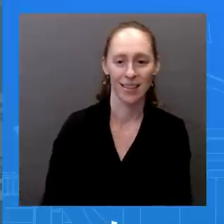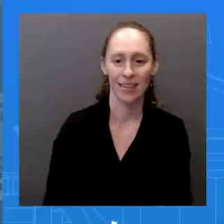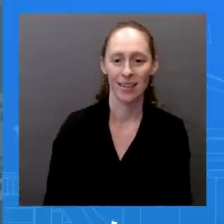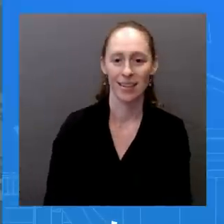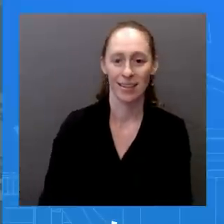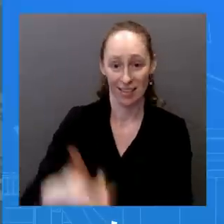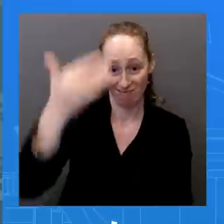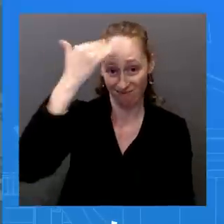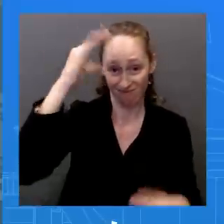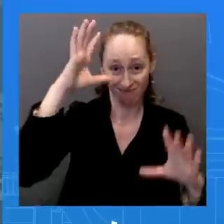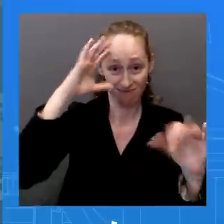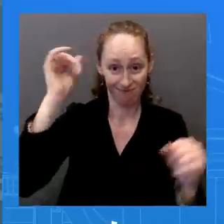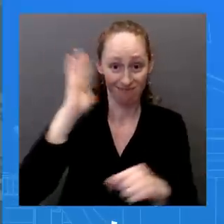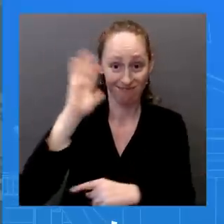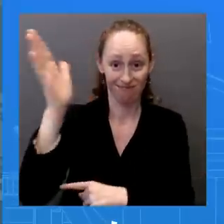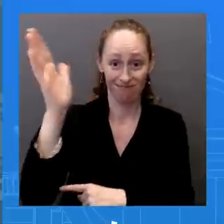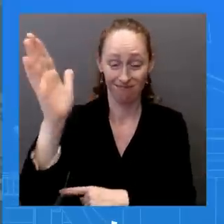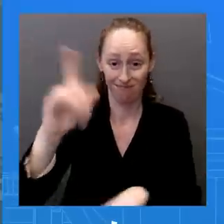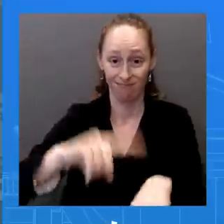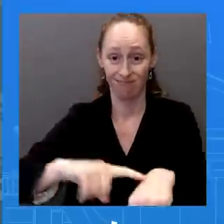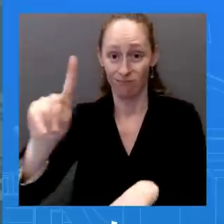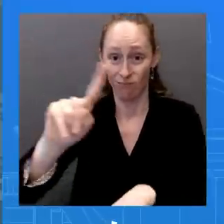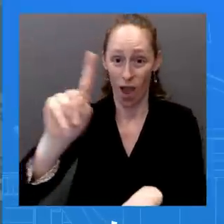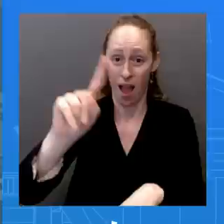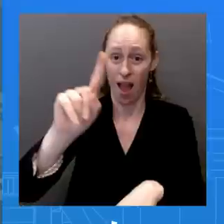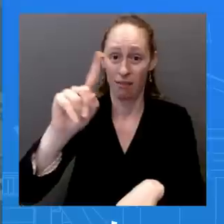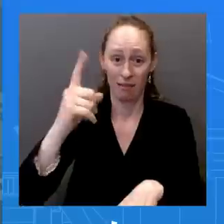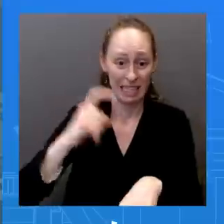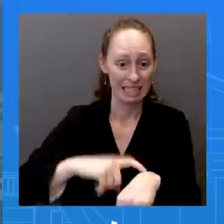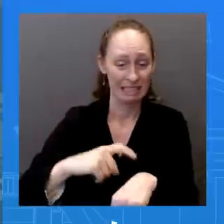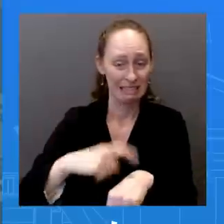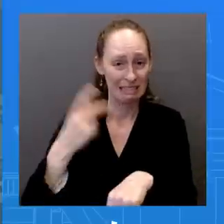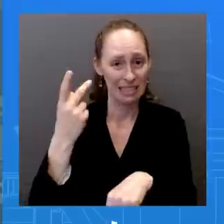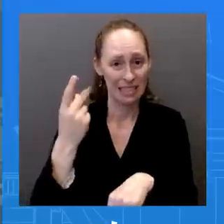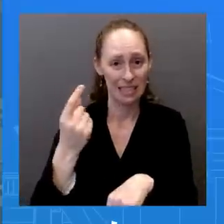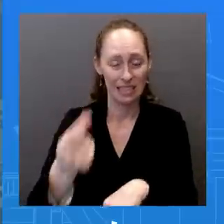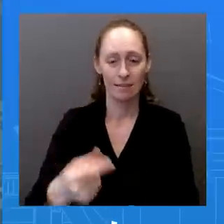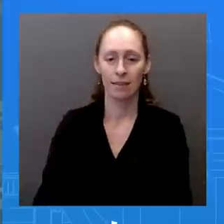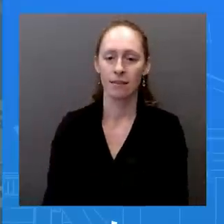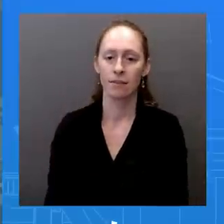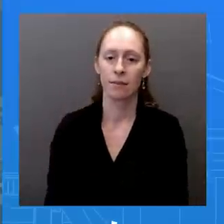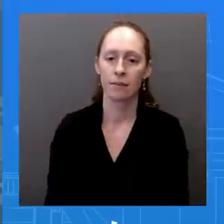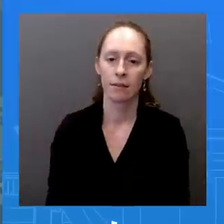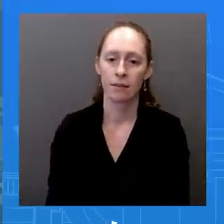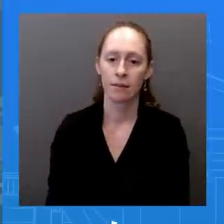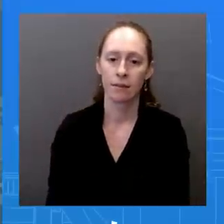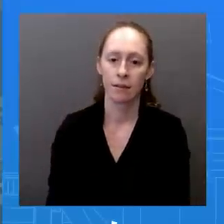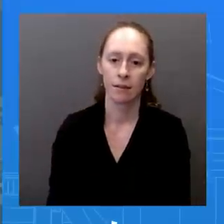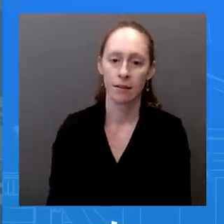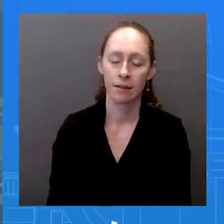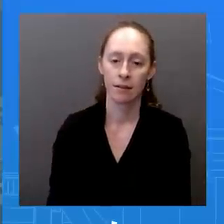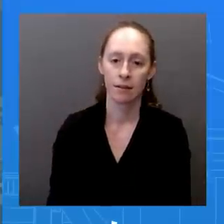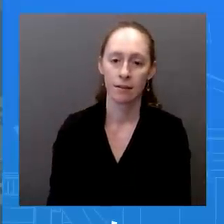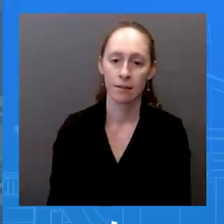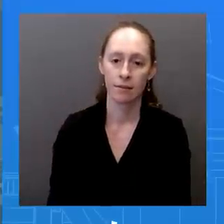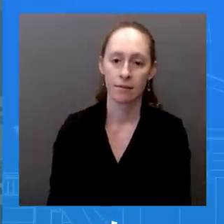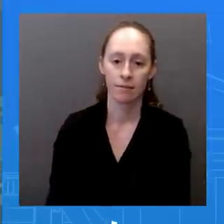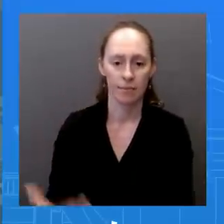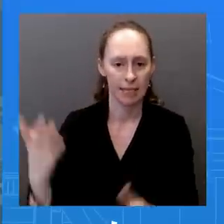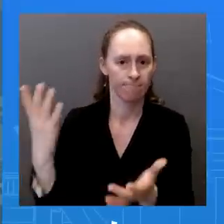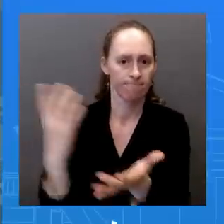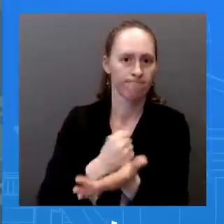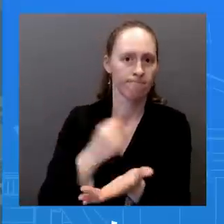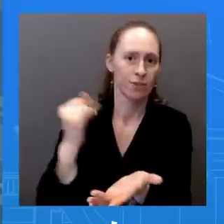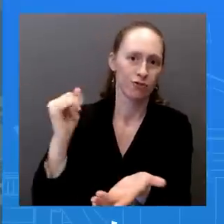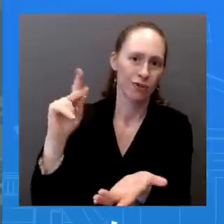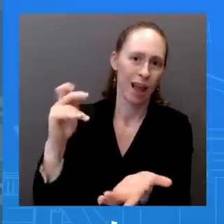don't have a lot of time. We wanted to give you all as much time with Jake, since he hasn't, I think the last time he was here was in July. So I have a couple of things at